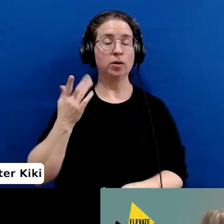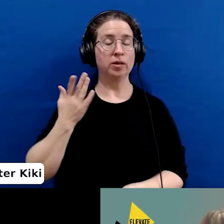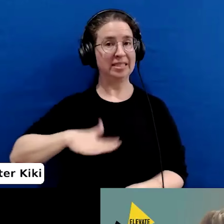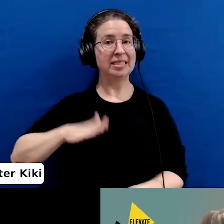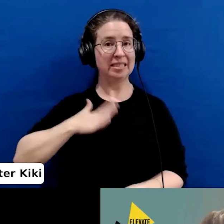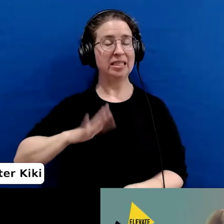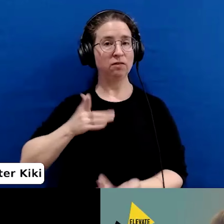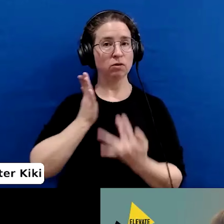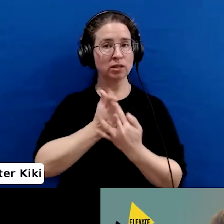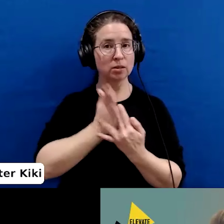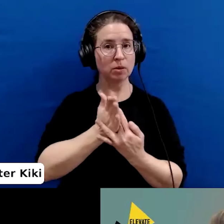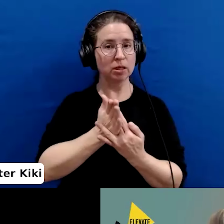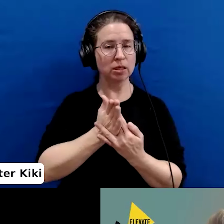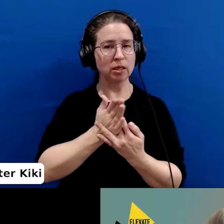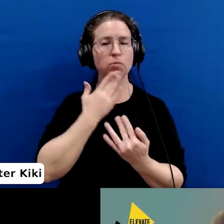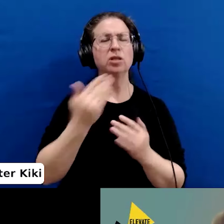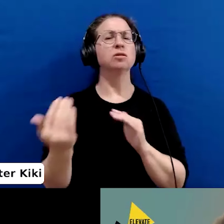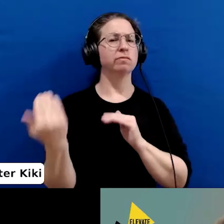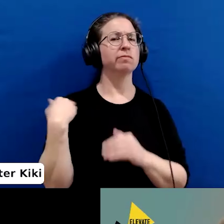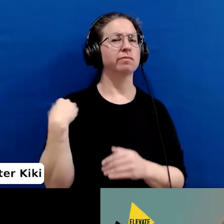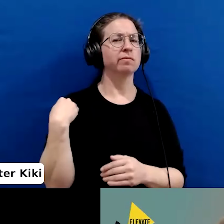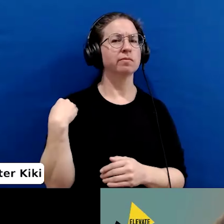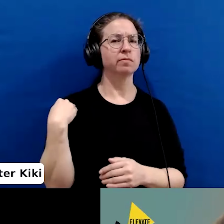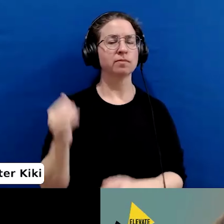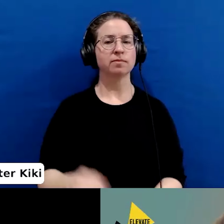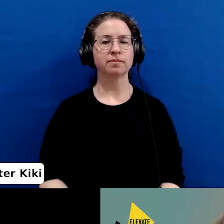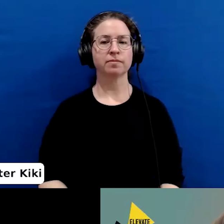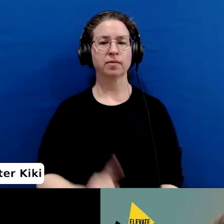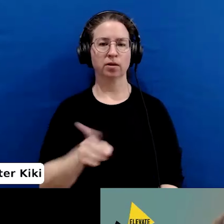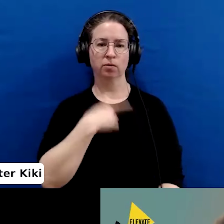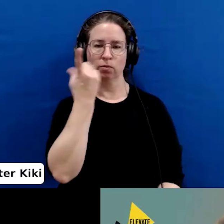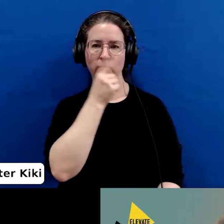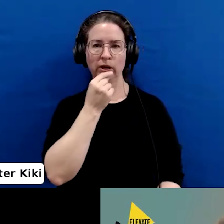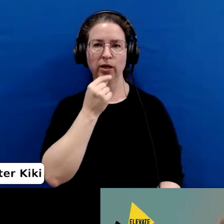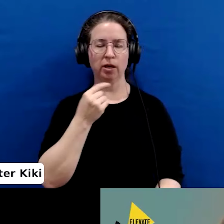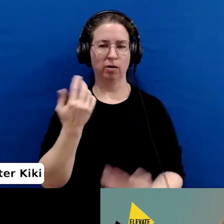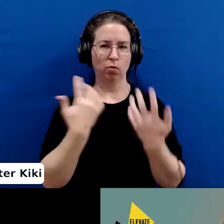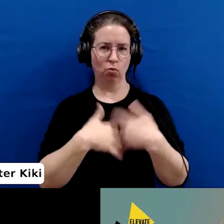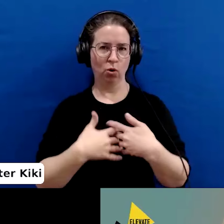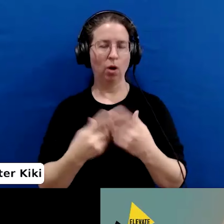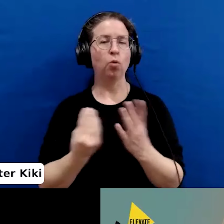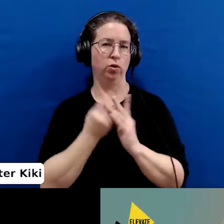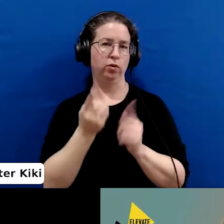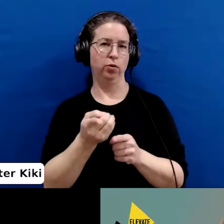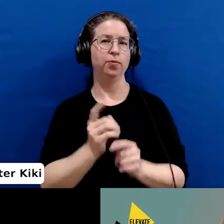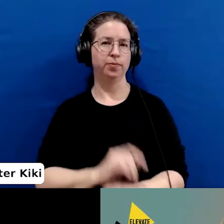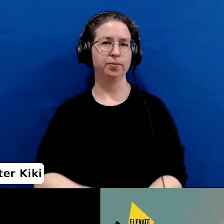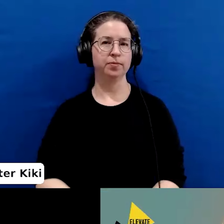this for accessibility reasons, please reach out to the team and we can navigate that one together.